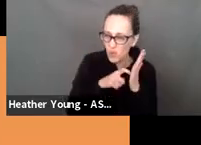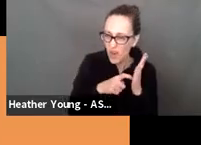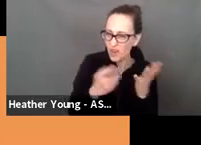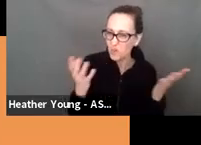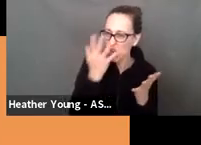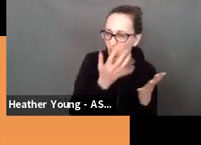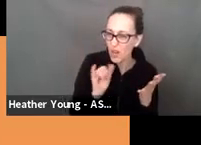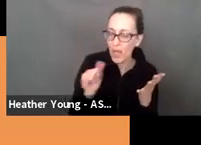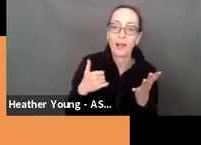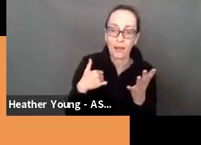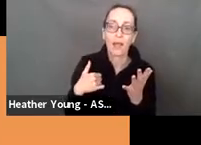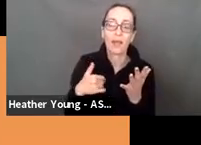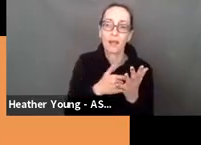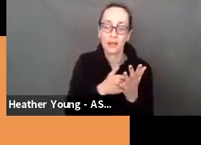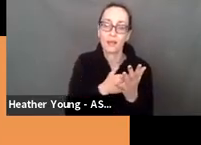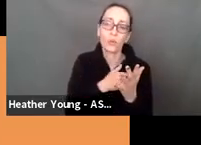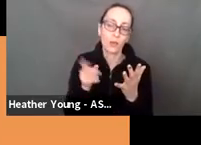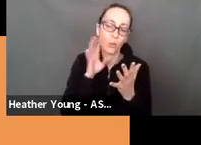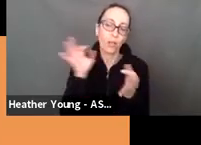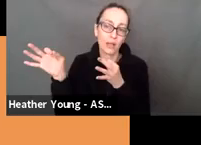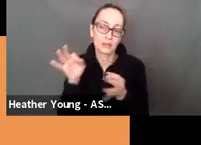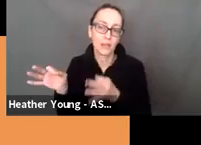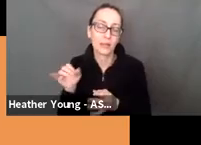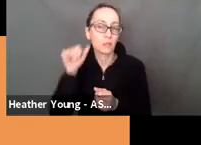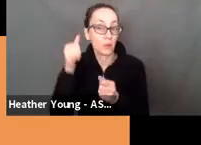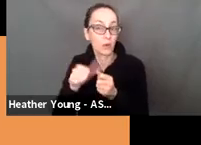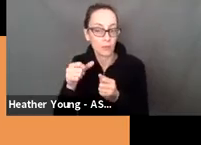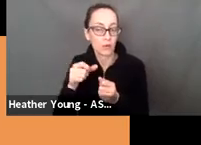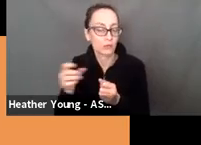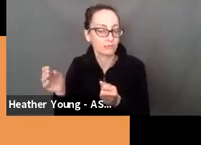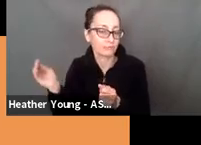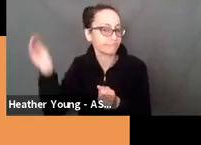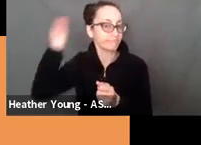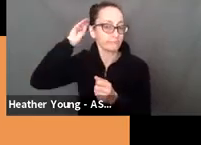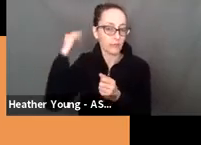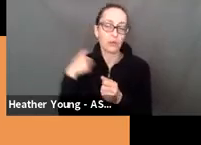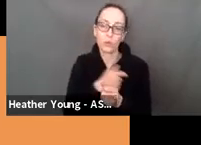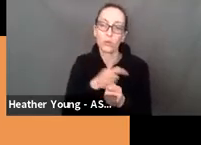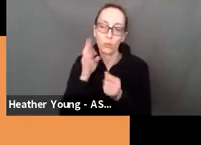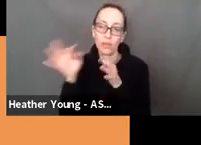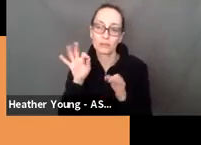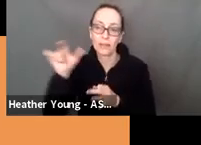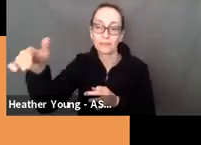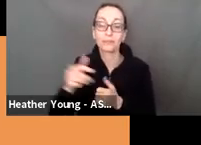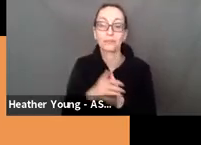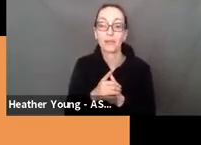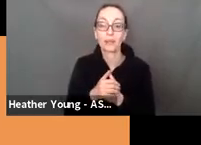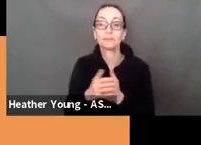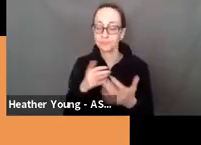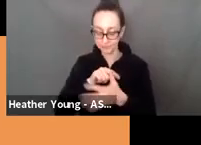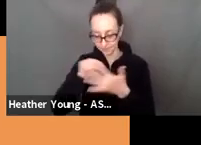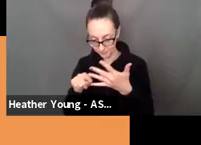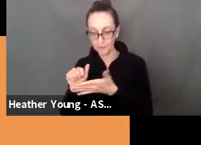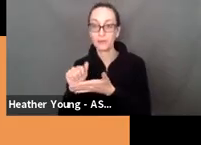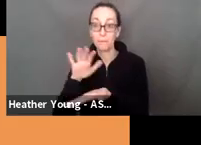like. So if you do have questions, keep that in mind. But the last step, of course, is to send that all in, and we send you your piece